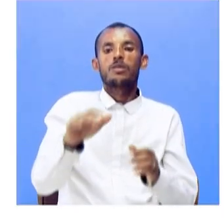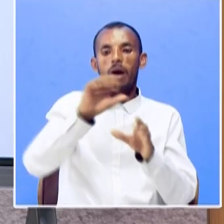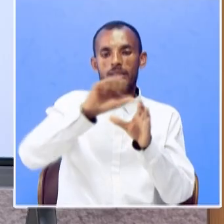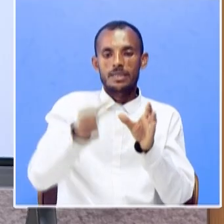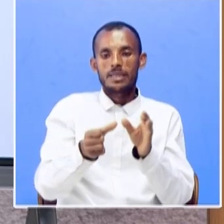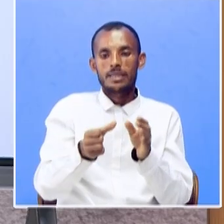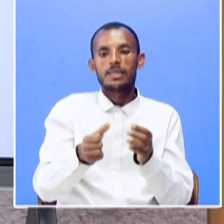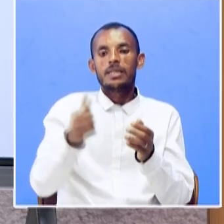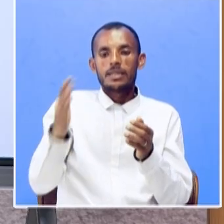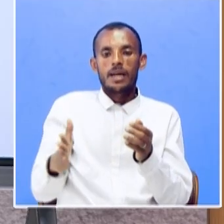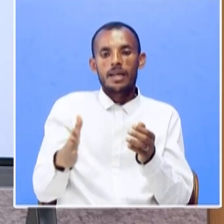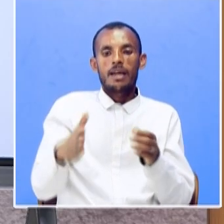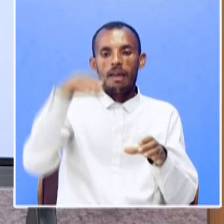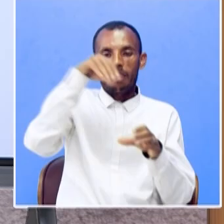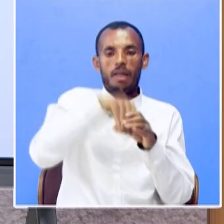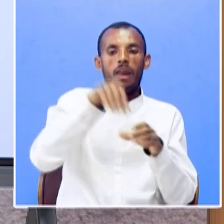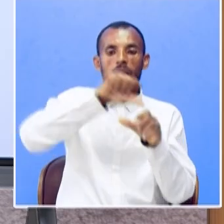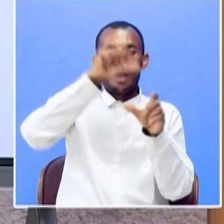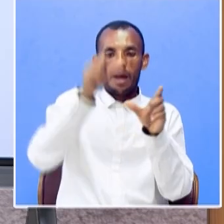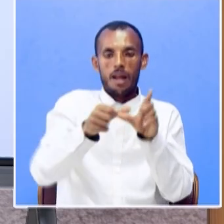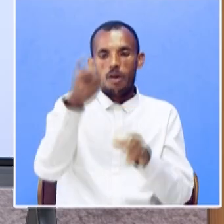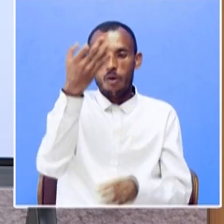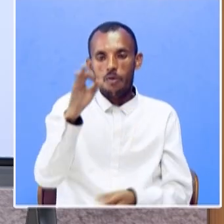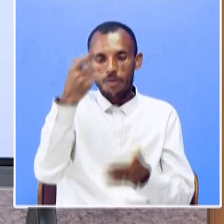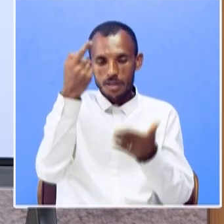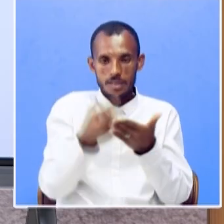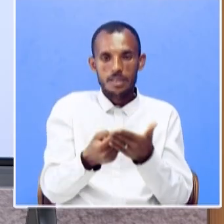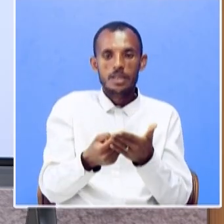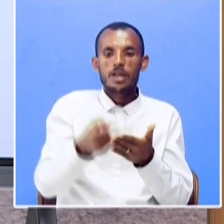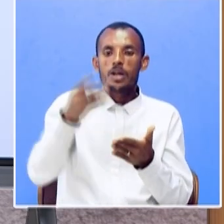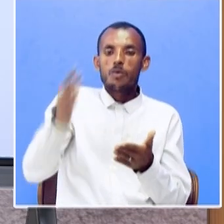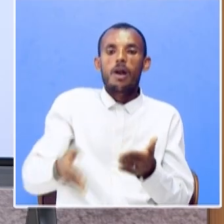call this the interior angle of this quadrilateral.